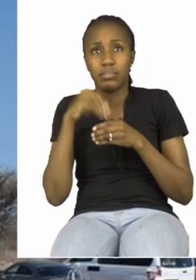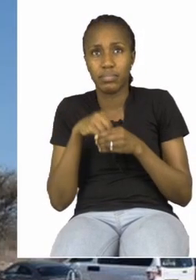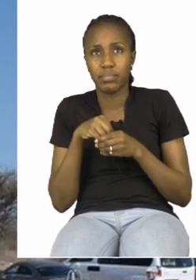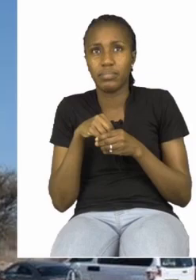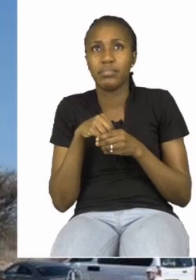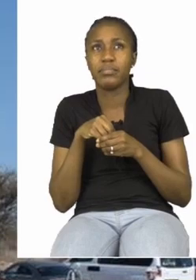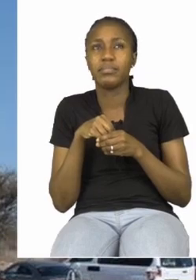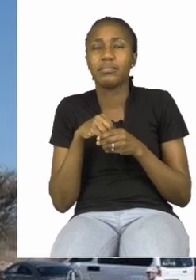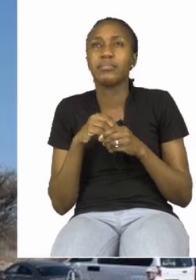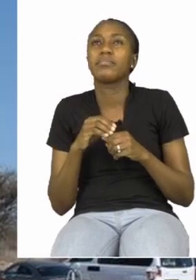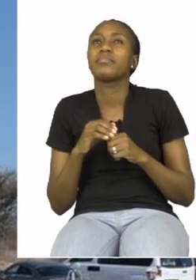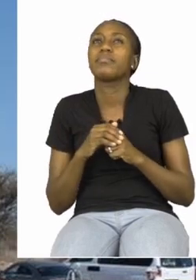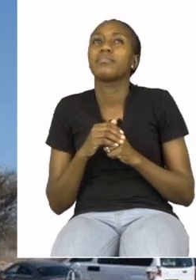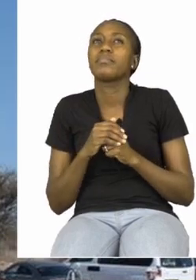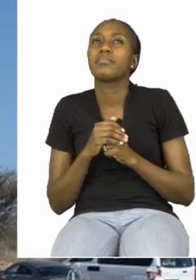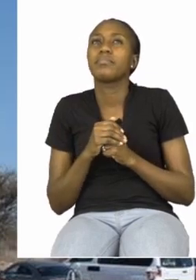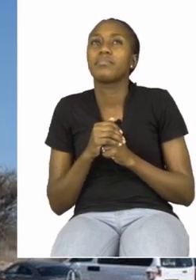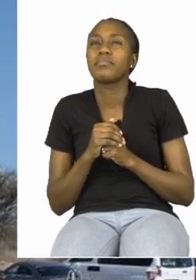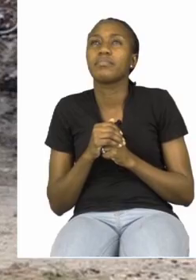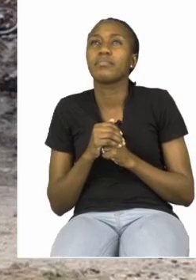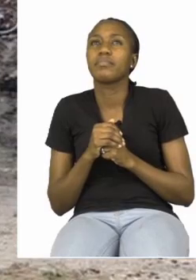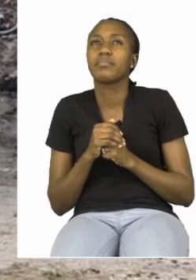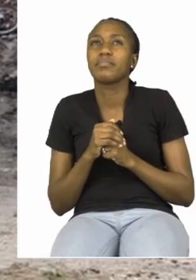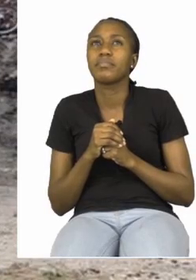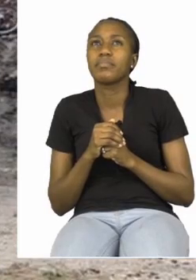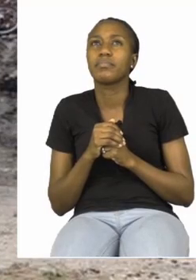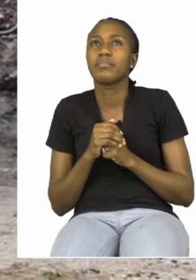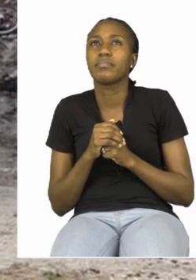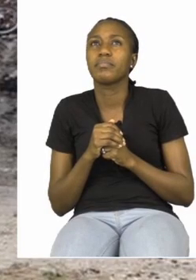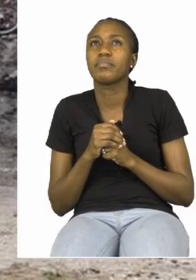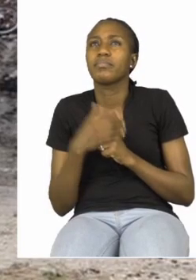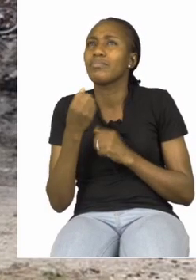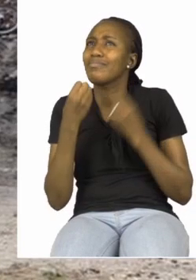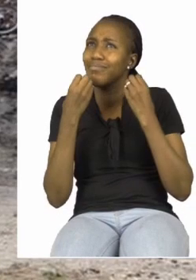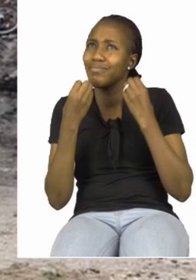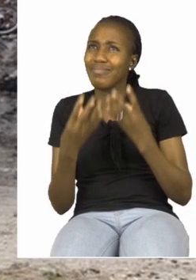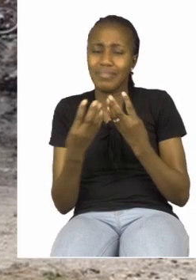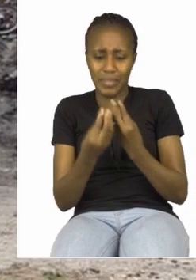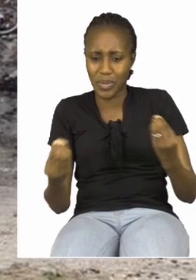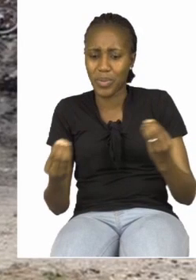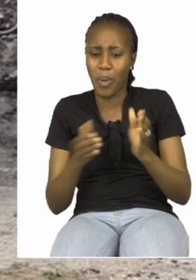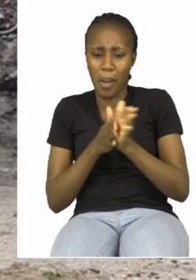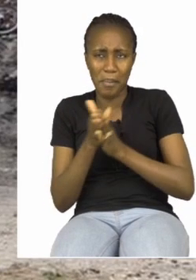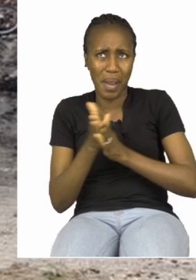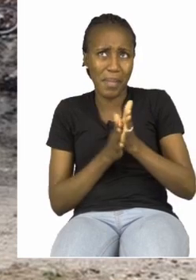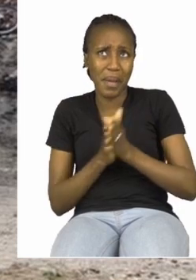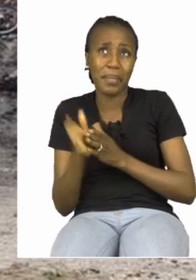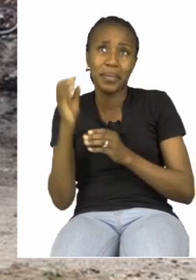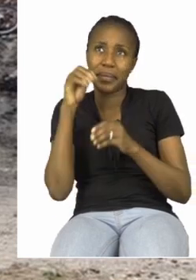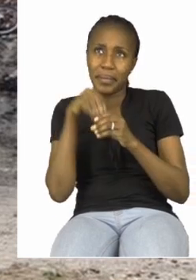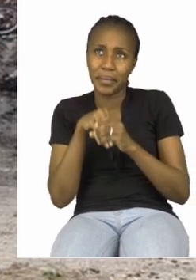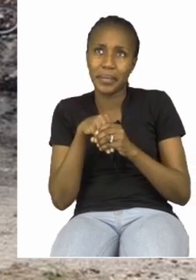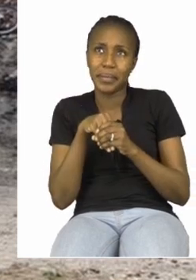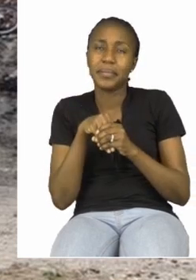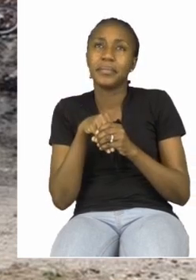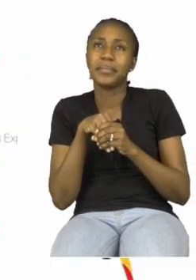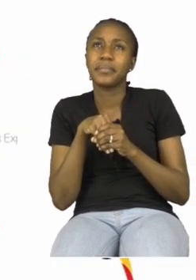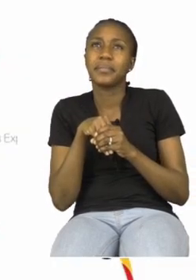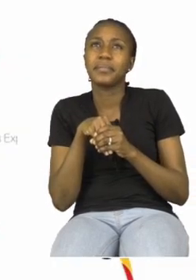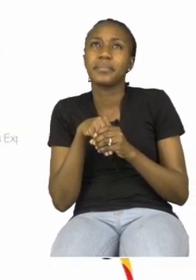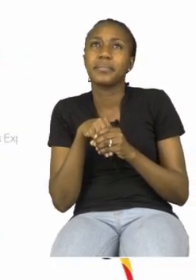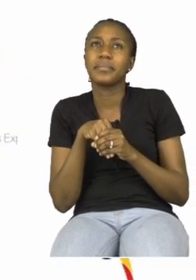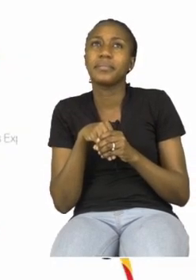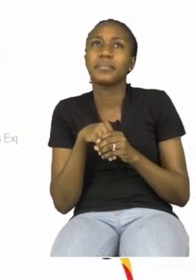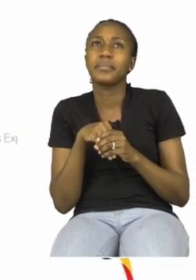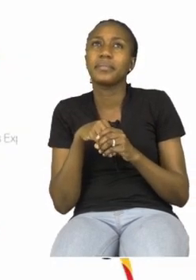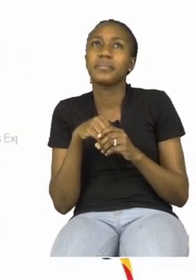Bike program, have a regional spread to get as many kids interested in cycling. And then secondary, also on